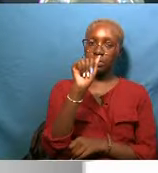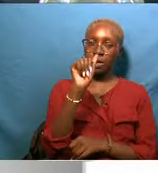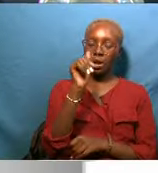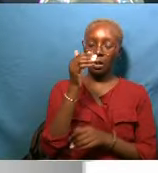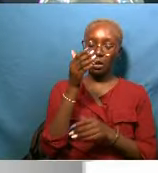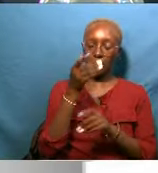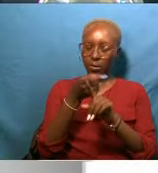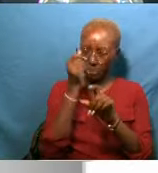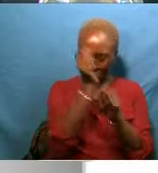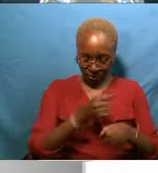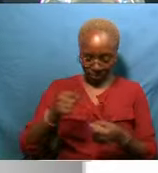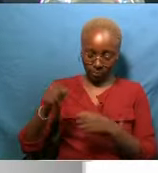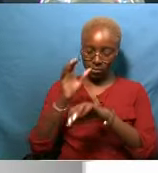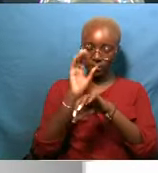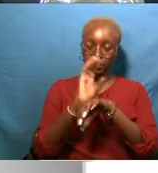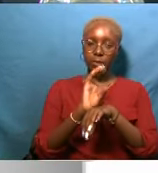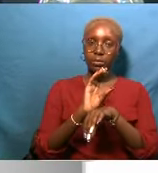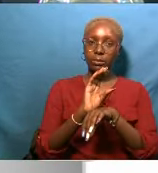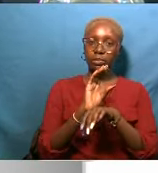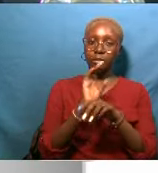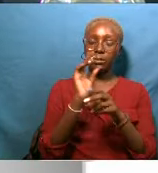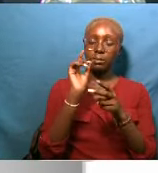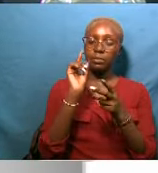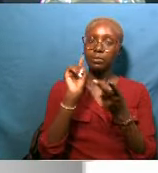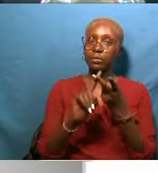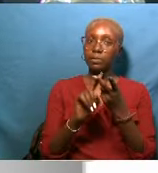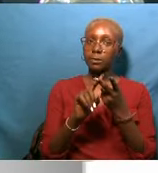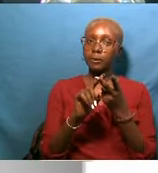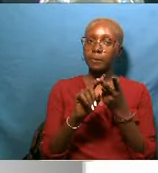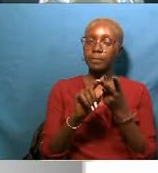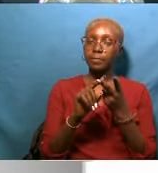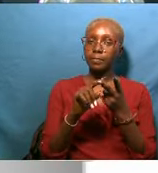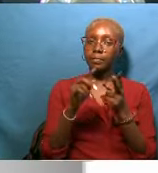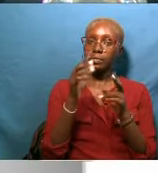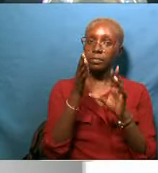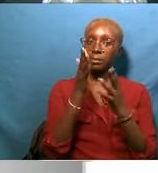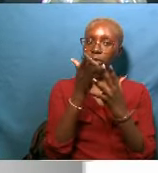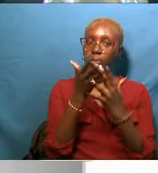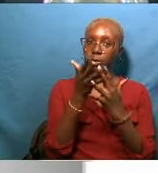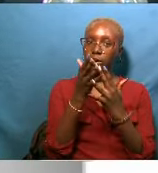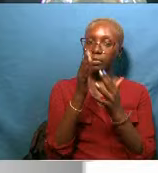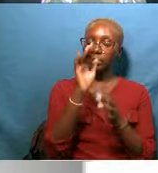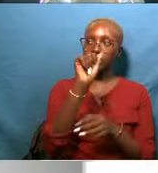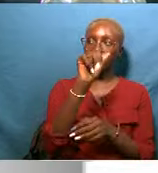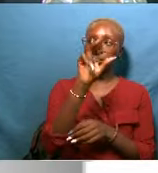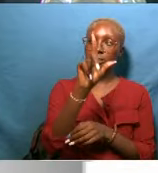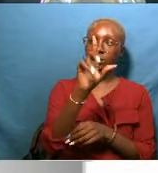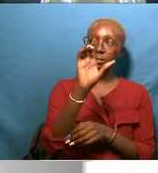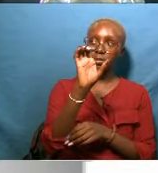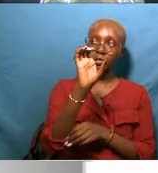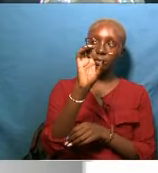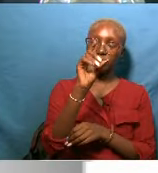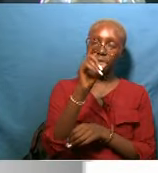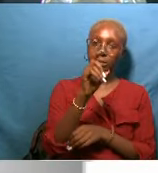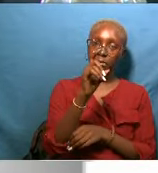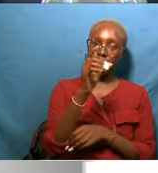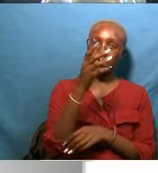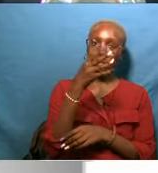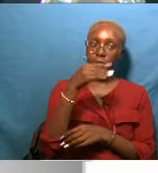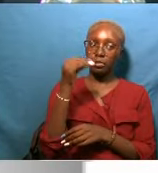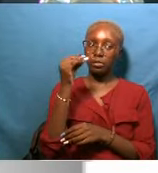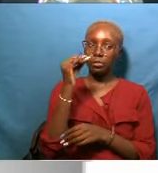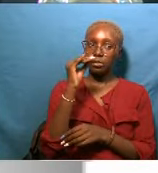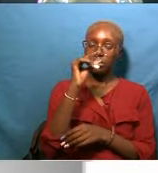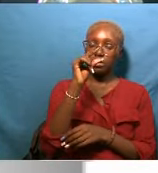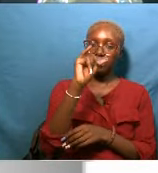Nairobi. We also publish the banns of marriage between Alex Mushira Mwangi and Jed